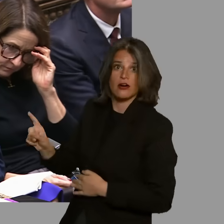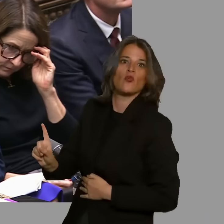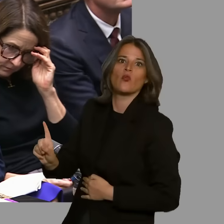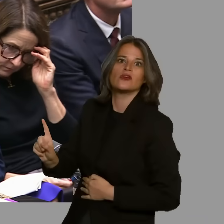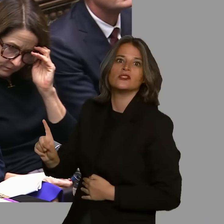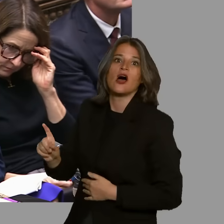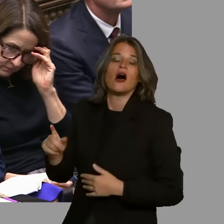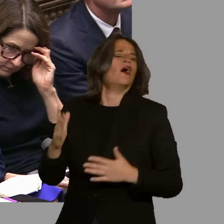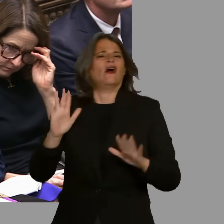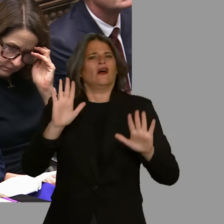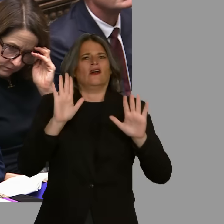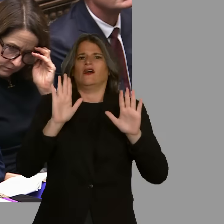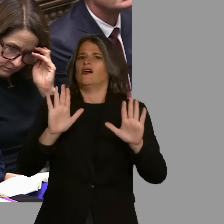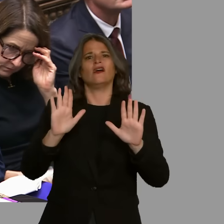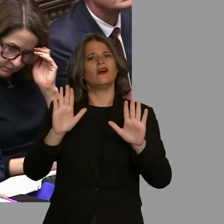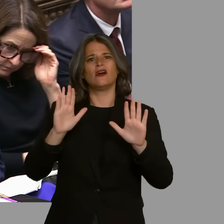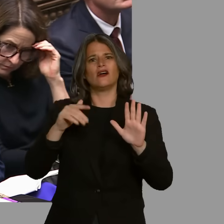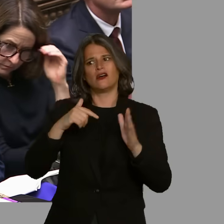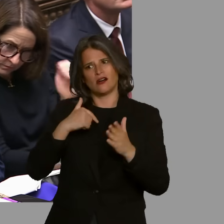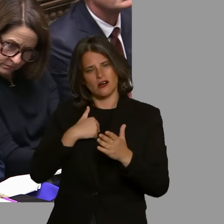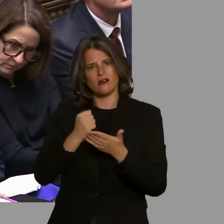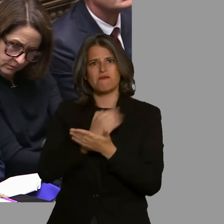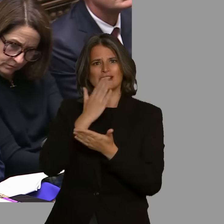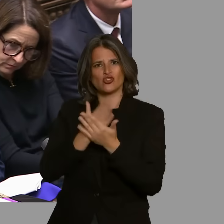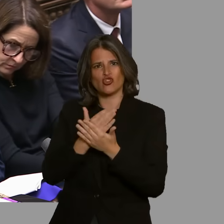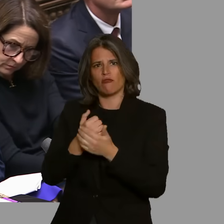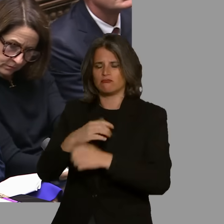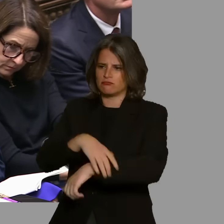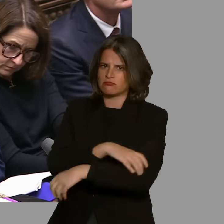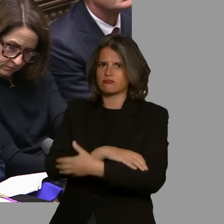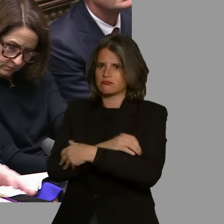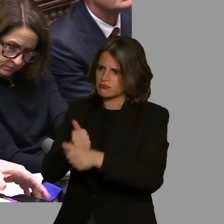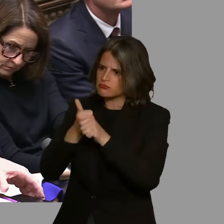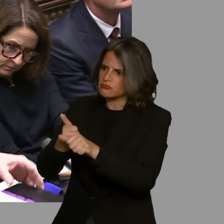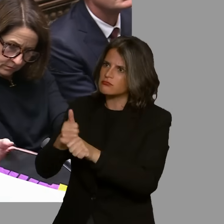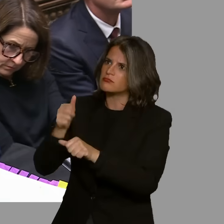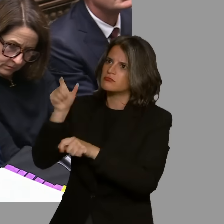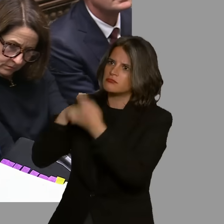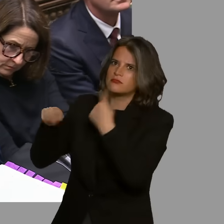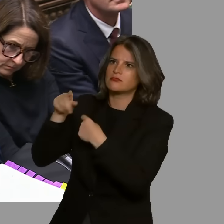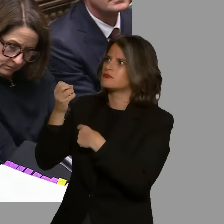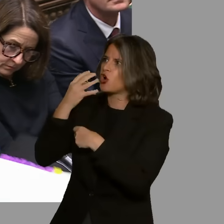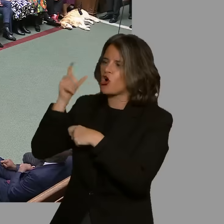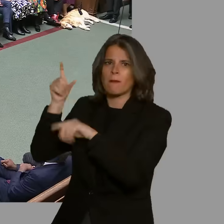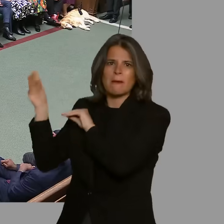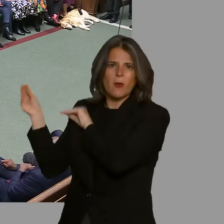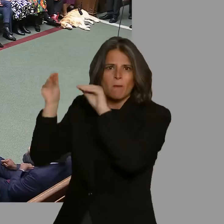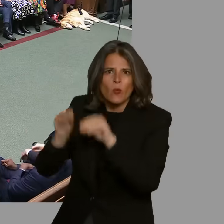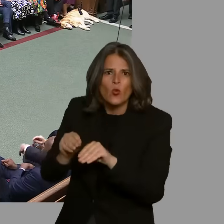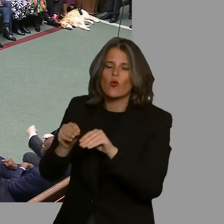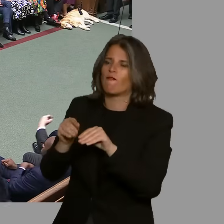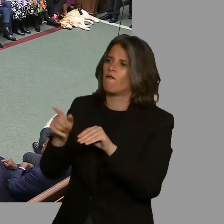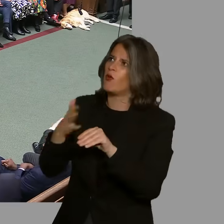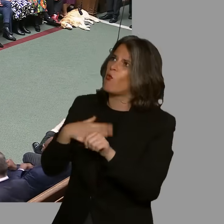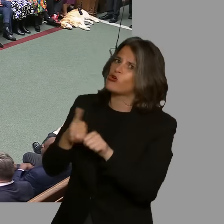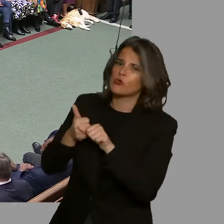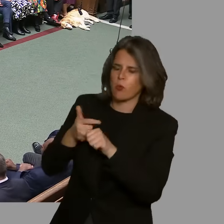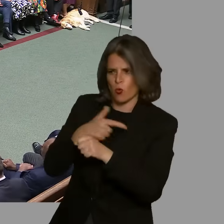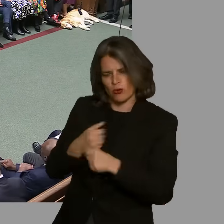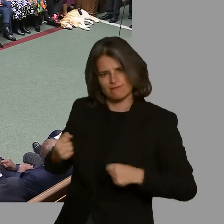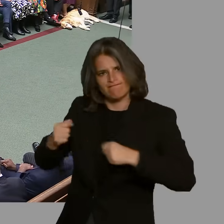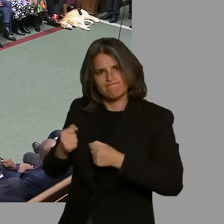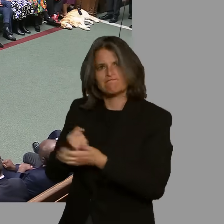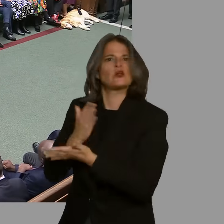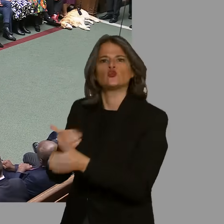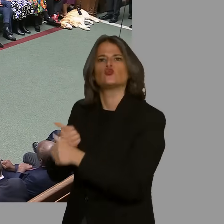Lai case is raised regularly at every opportunity by my ministers and indeed by me. Daisy Cooper.